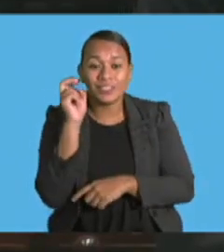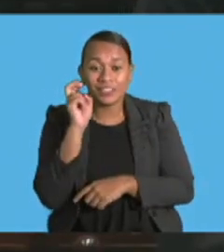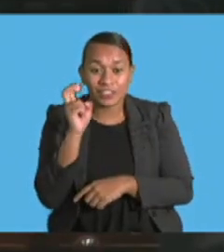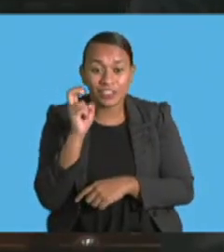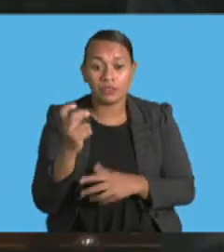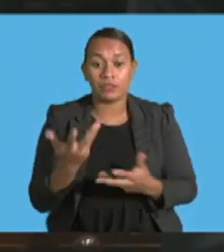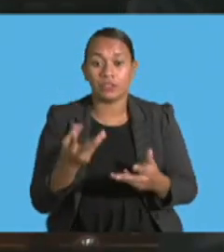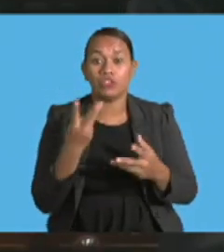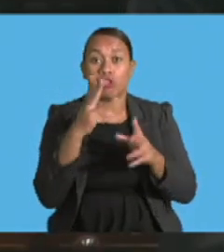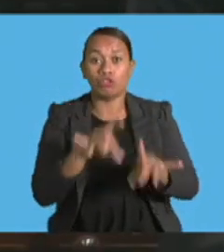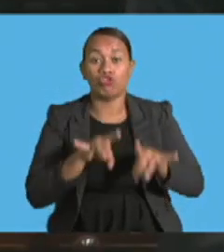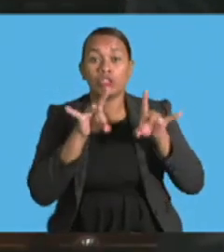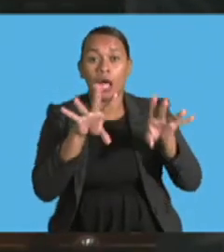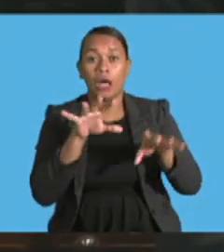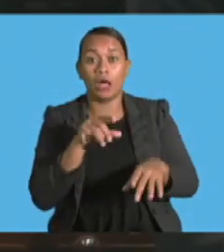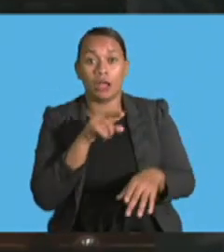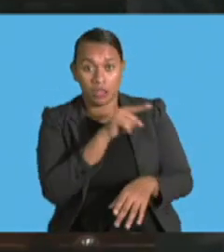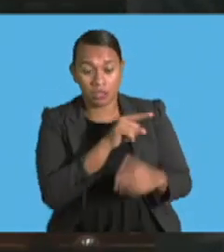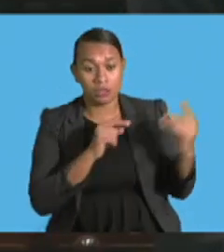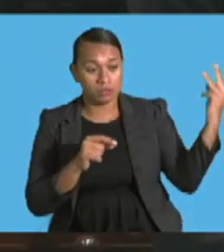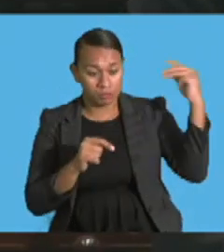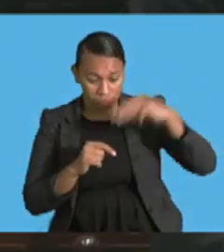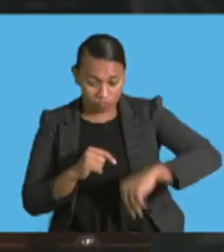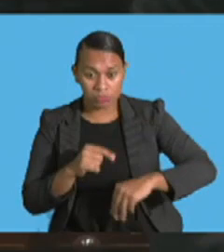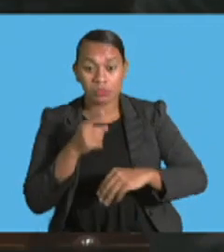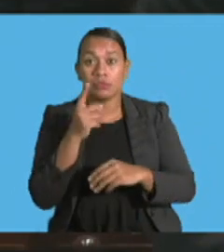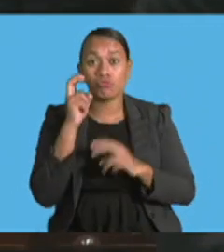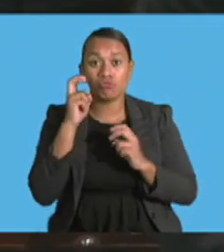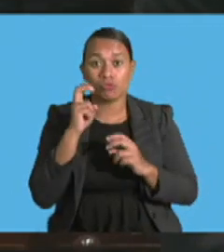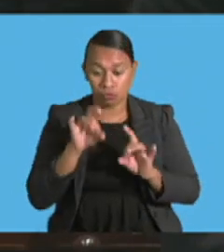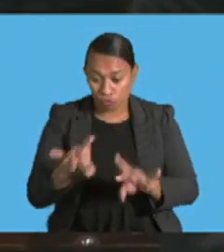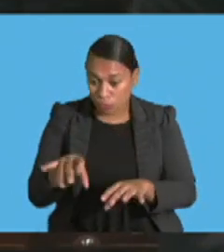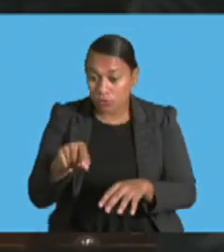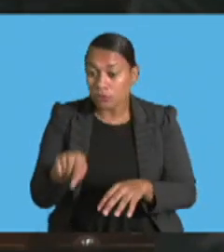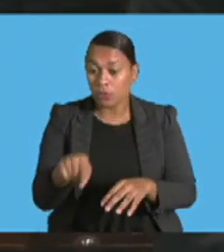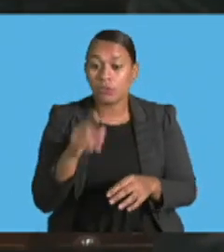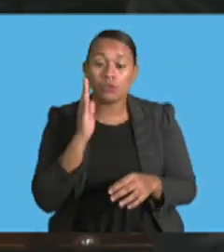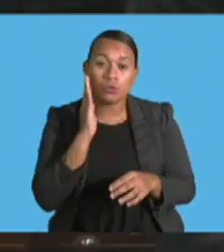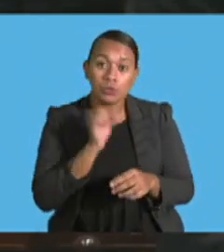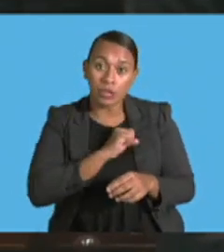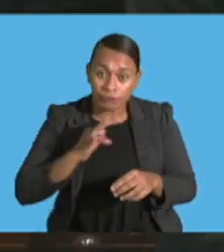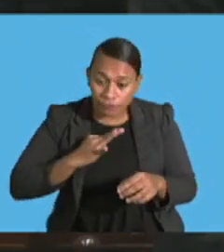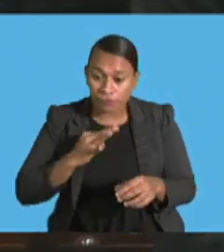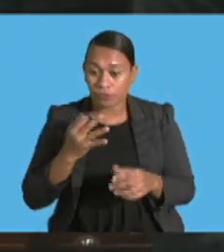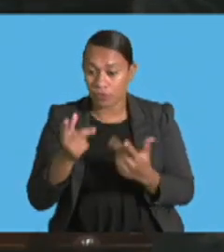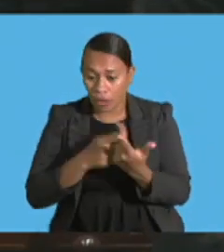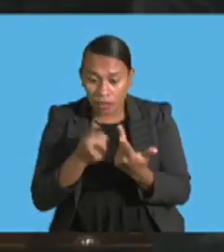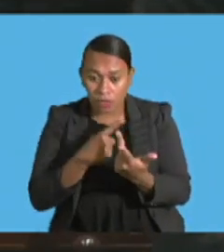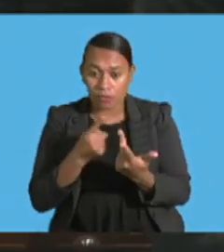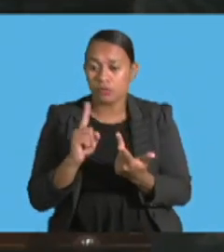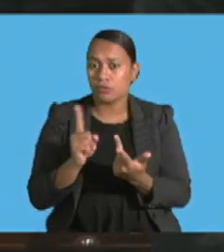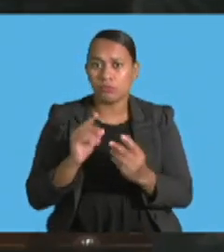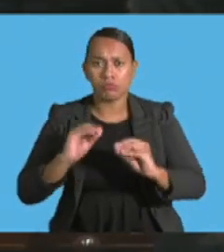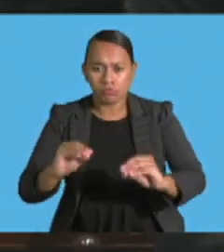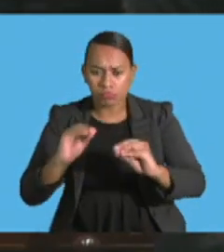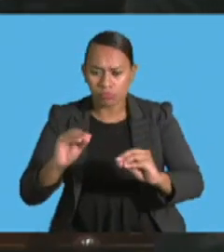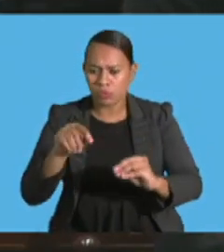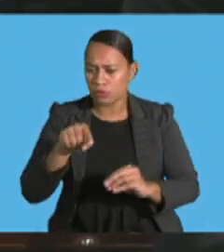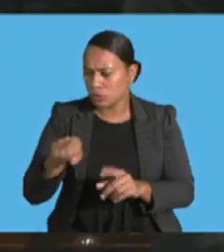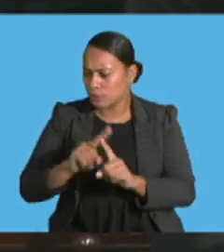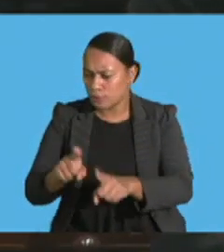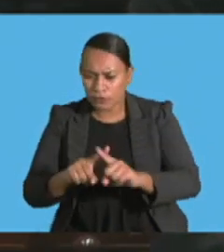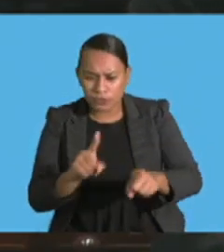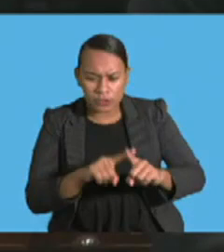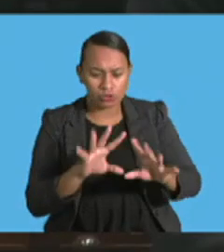fumigation aggregated scheme training, 3 hydrocarbon trainings, and 4 trainings for enforcement of officers in conjunction with the Fiji